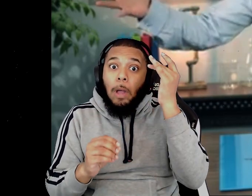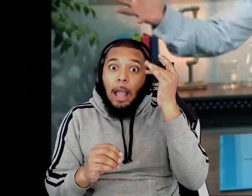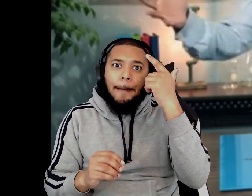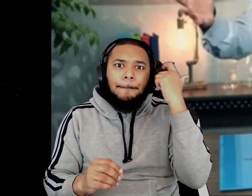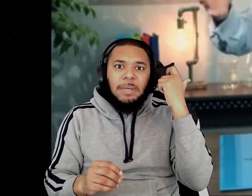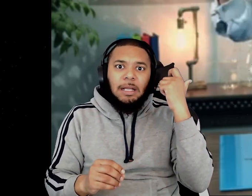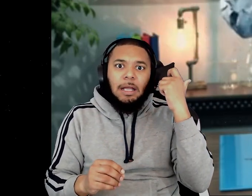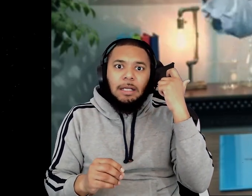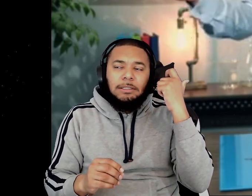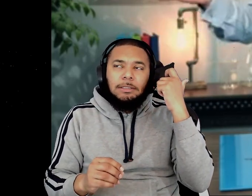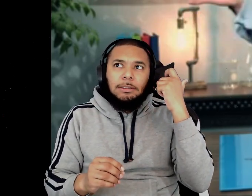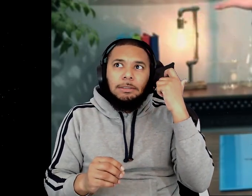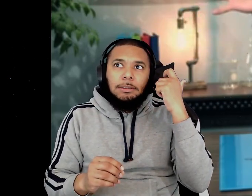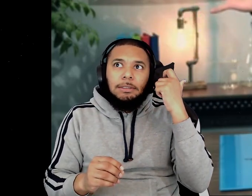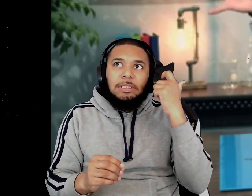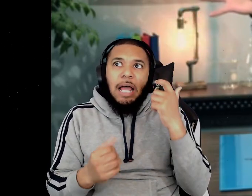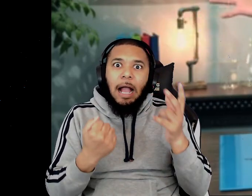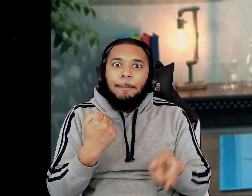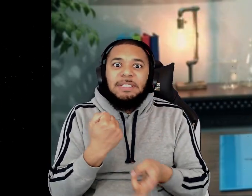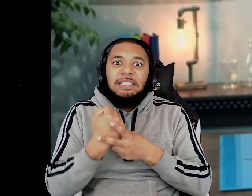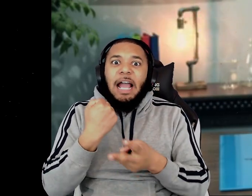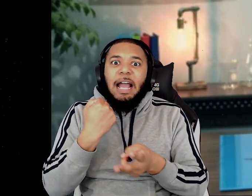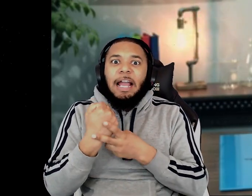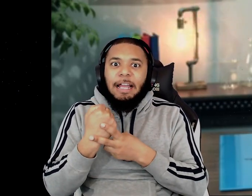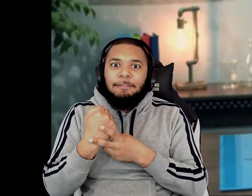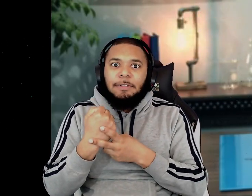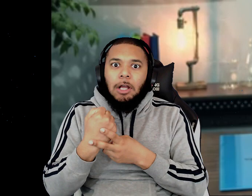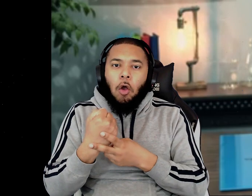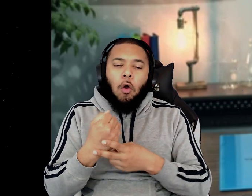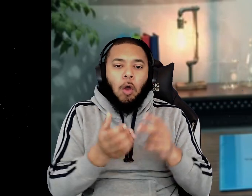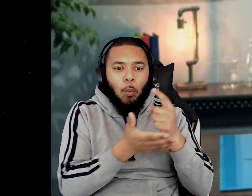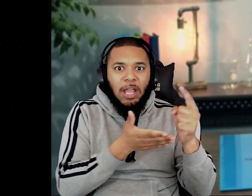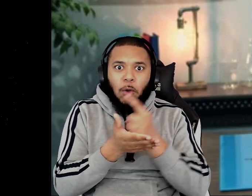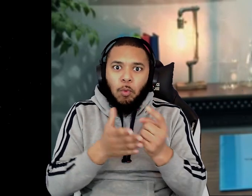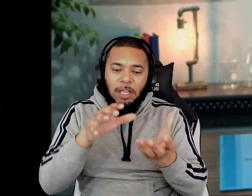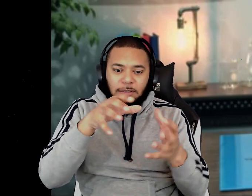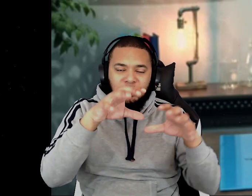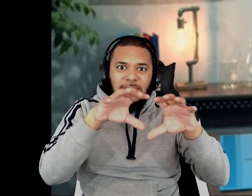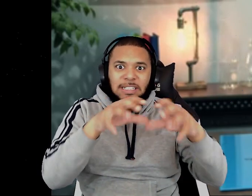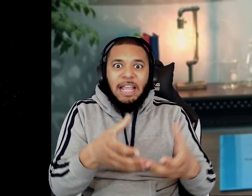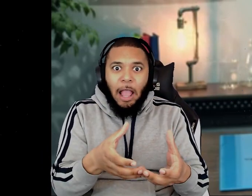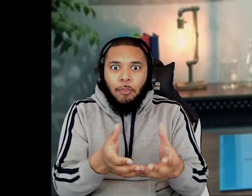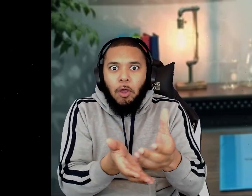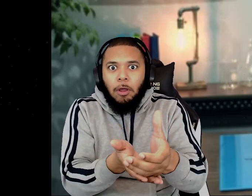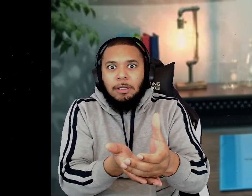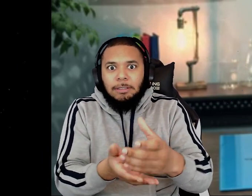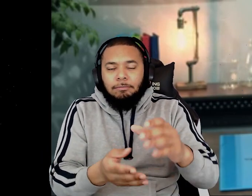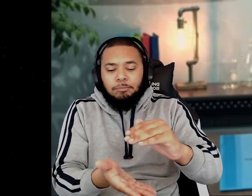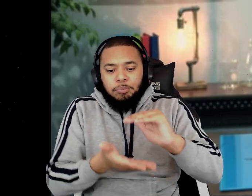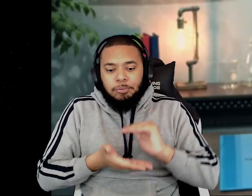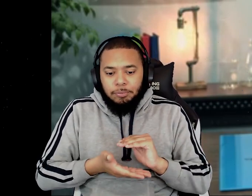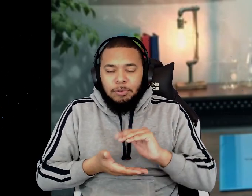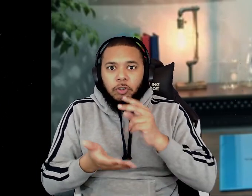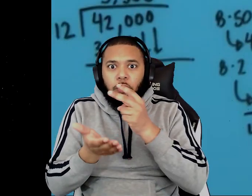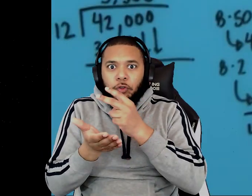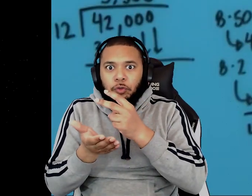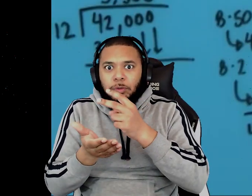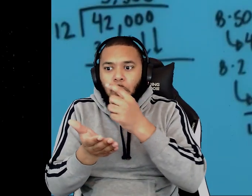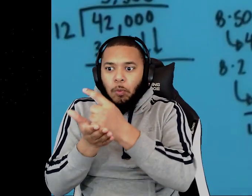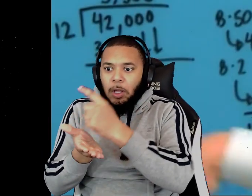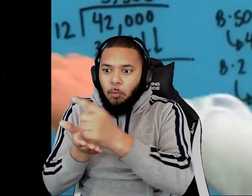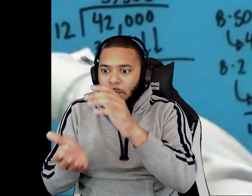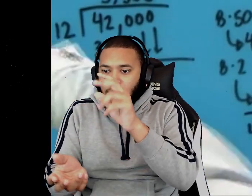more money. It's like 2 weeks worth of checks into 1 week. So the easiest way for me to do this